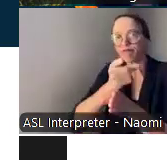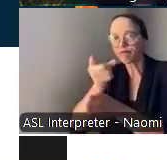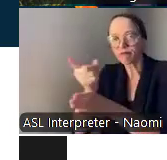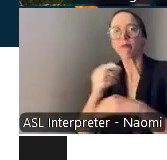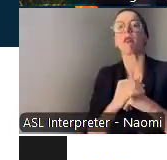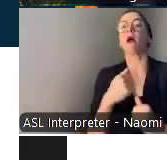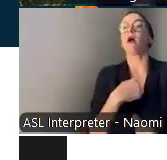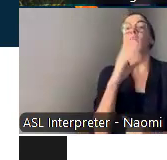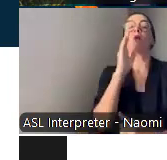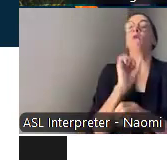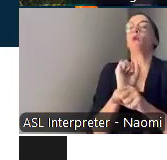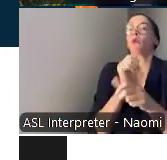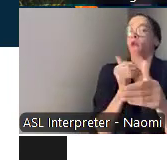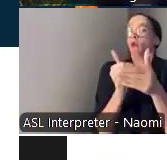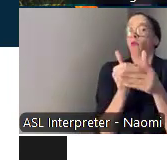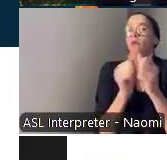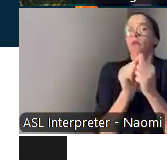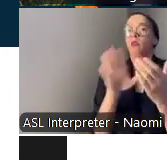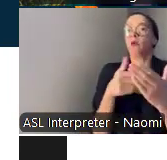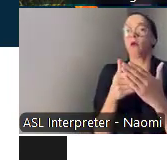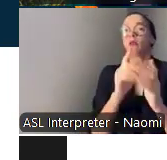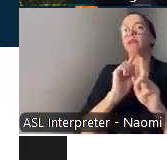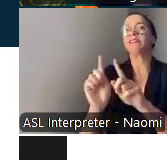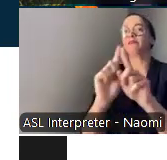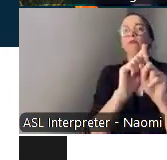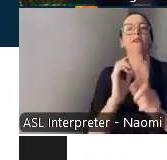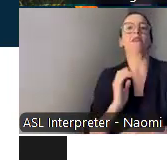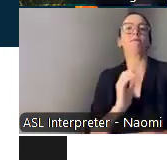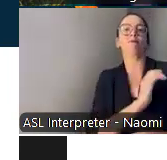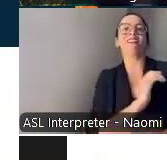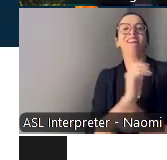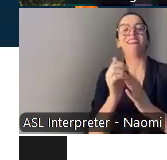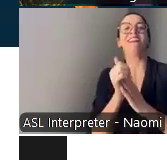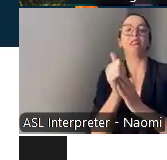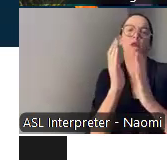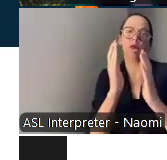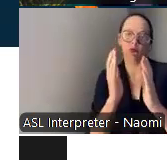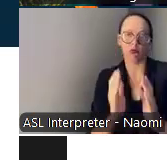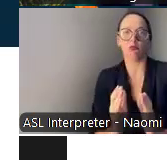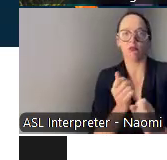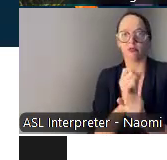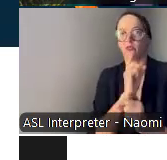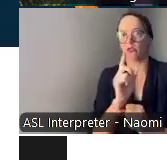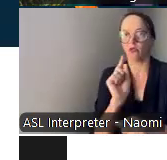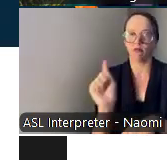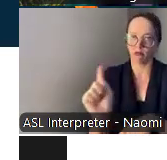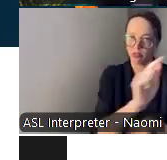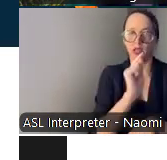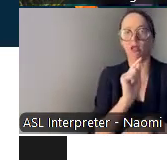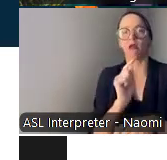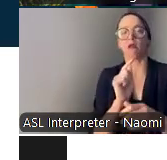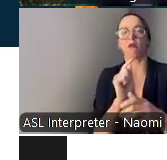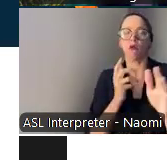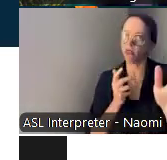leads to ensure that they are kept up in every step of the process, be it